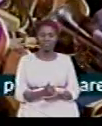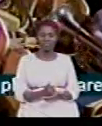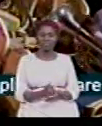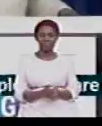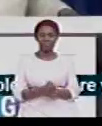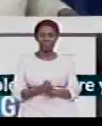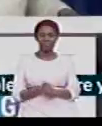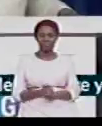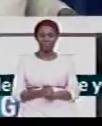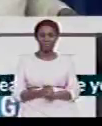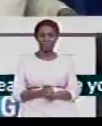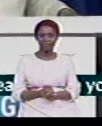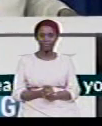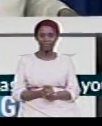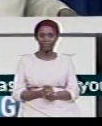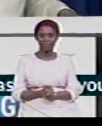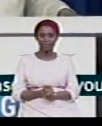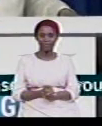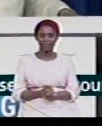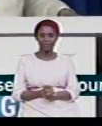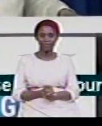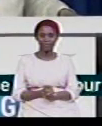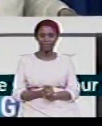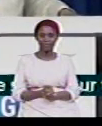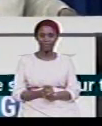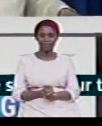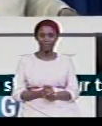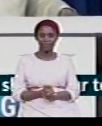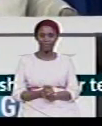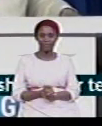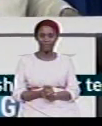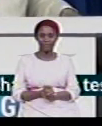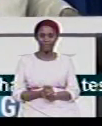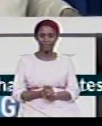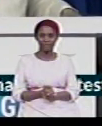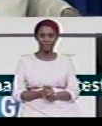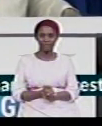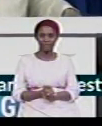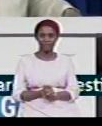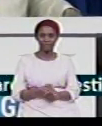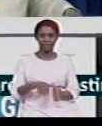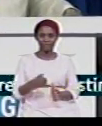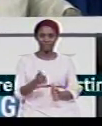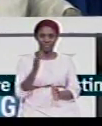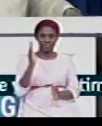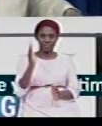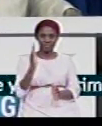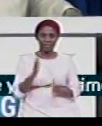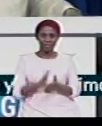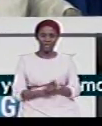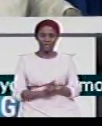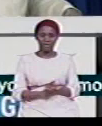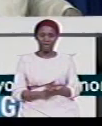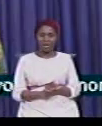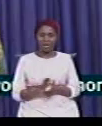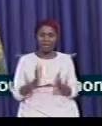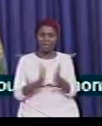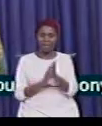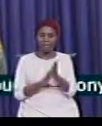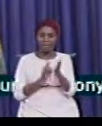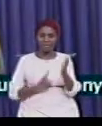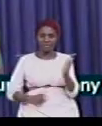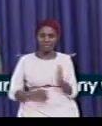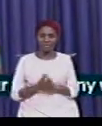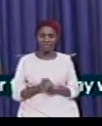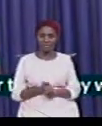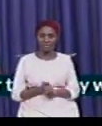so I have Victoria Opoku from Kasua, please. Praise the Lord. Praise the Lord.